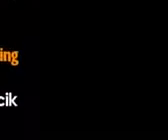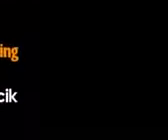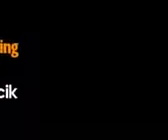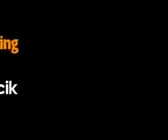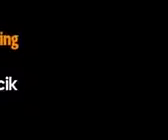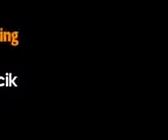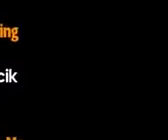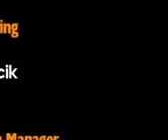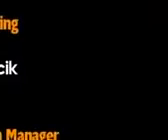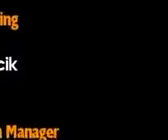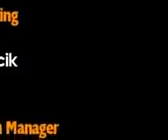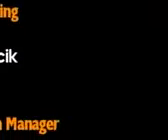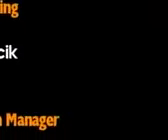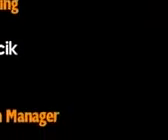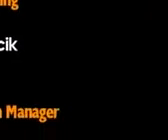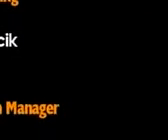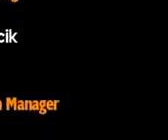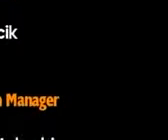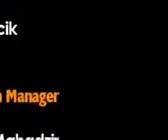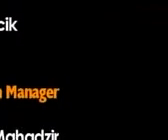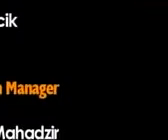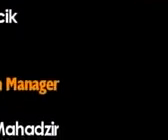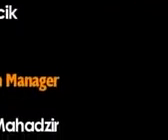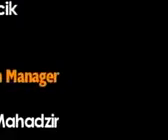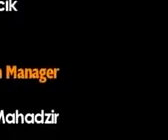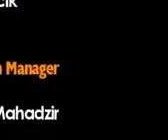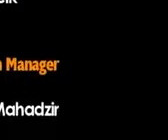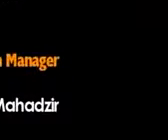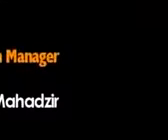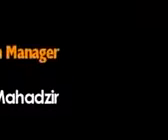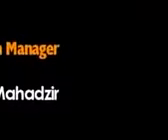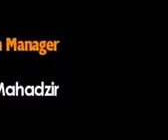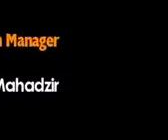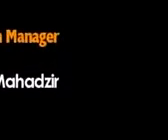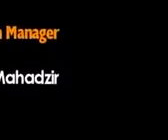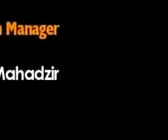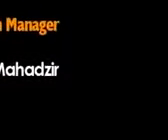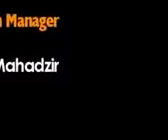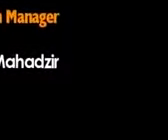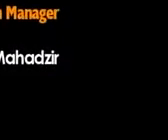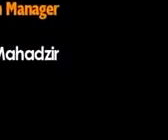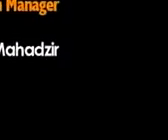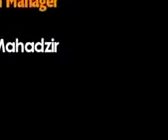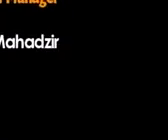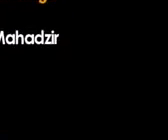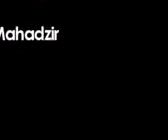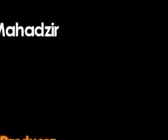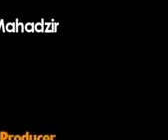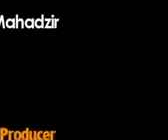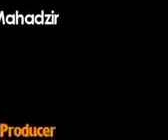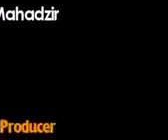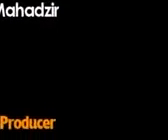Look at some labels written on your bottles, showing